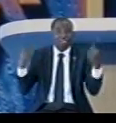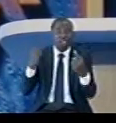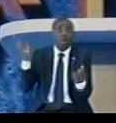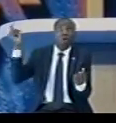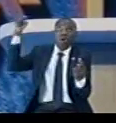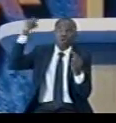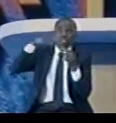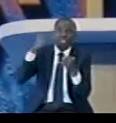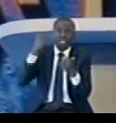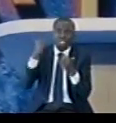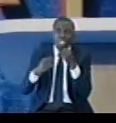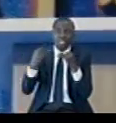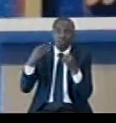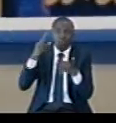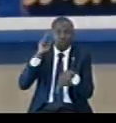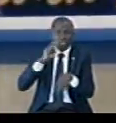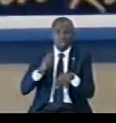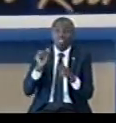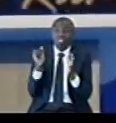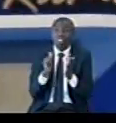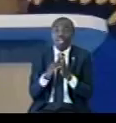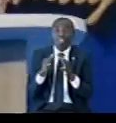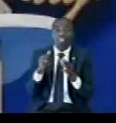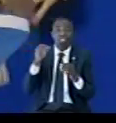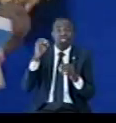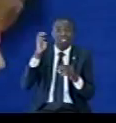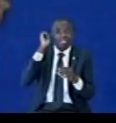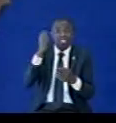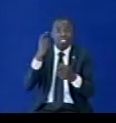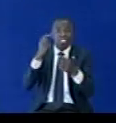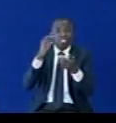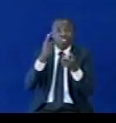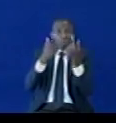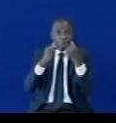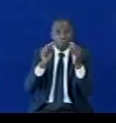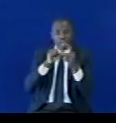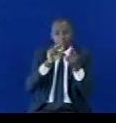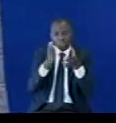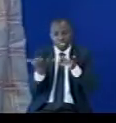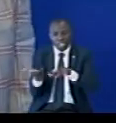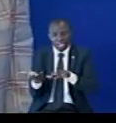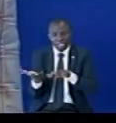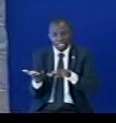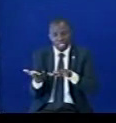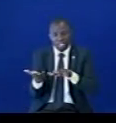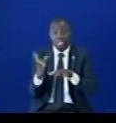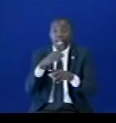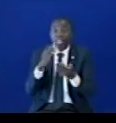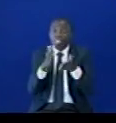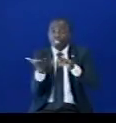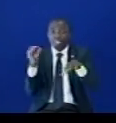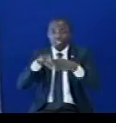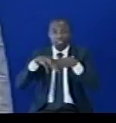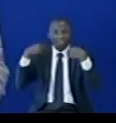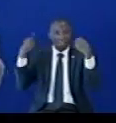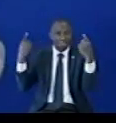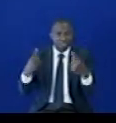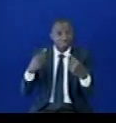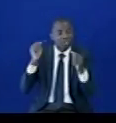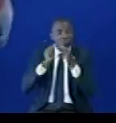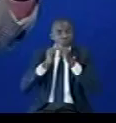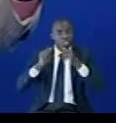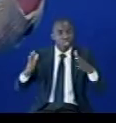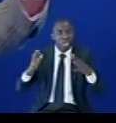the end of time, that he comes to die and he dies in sin